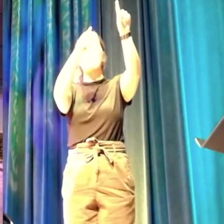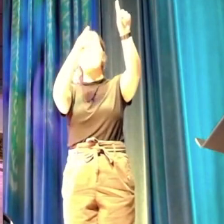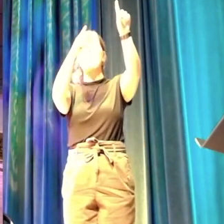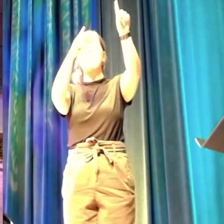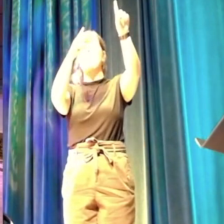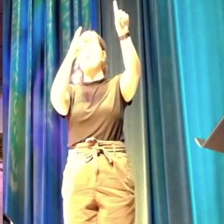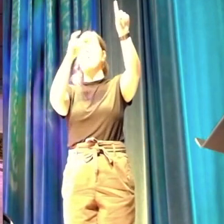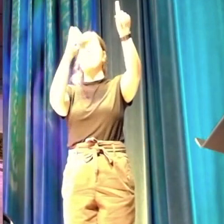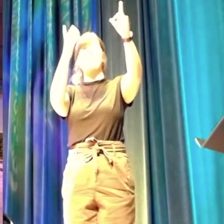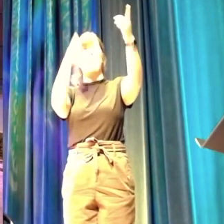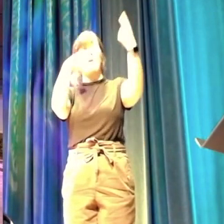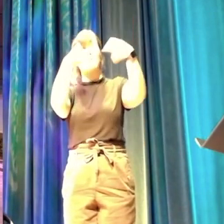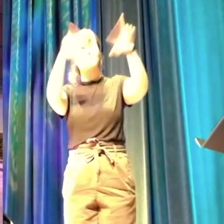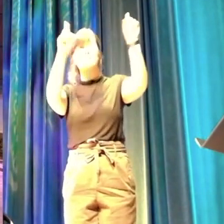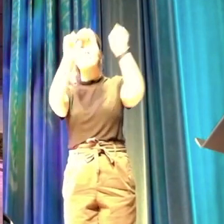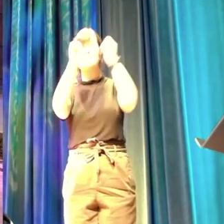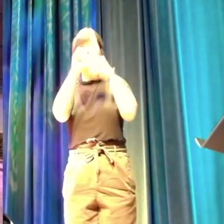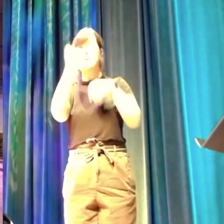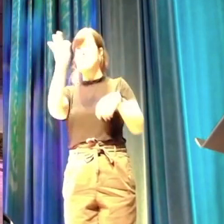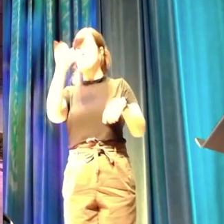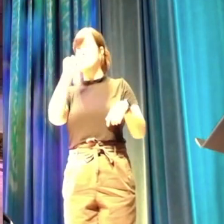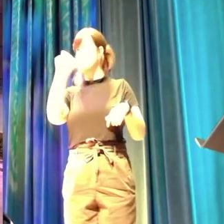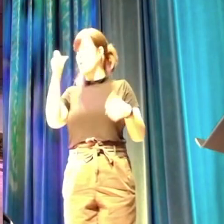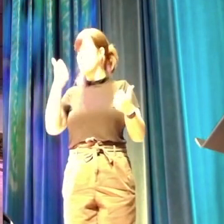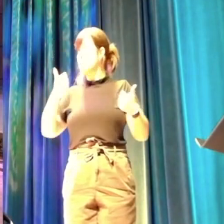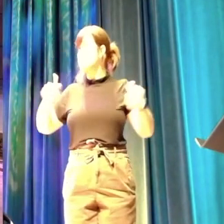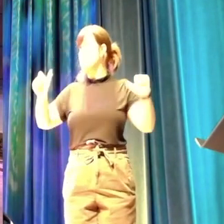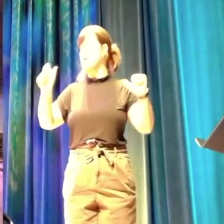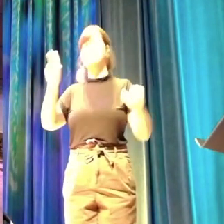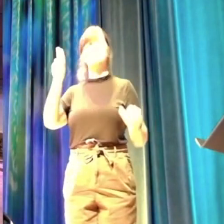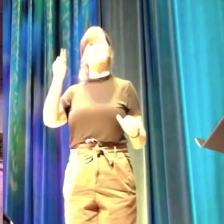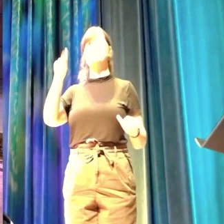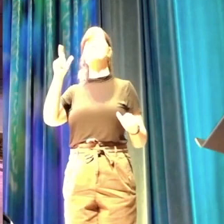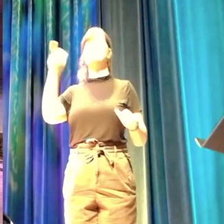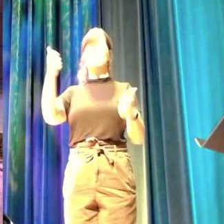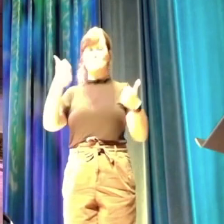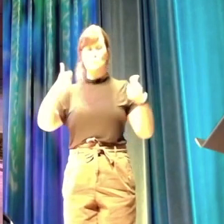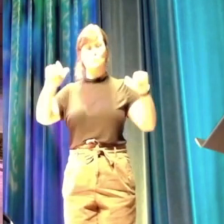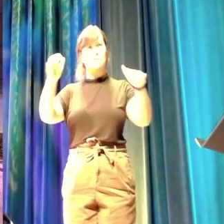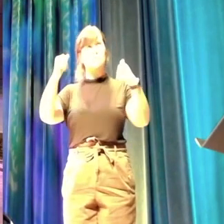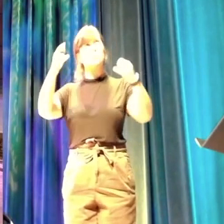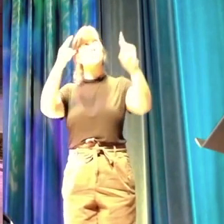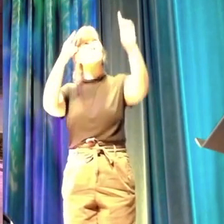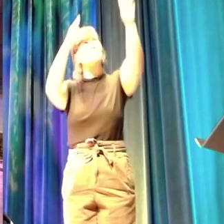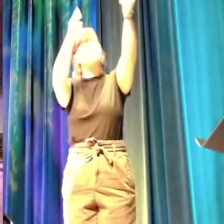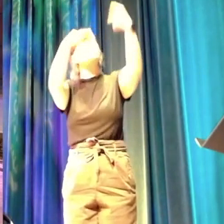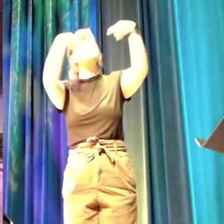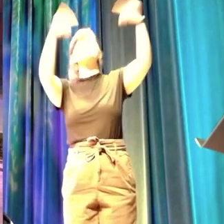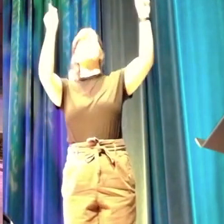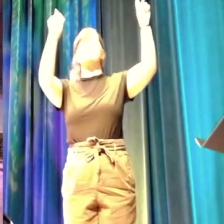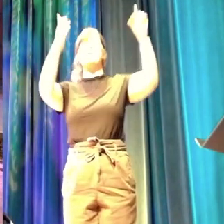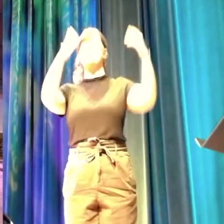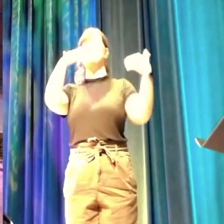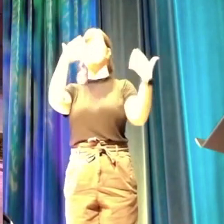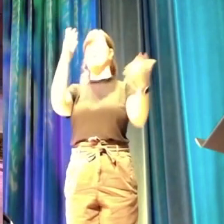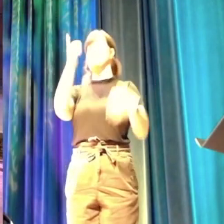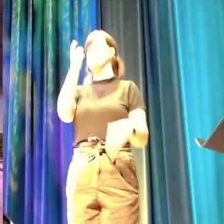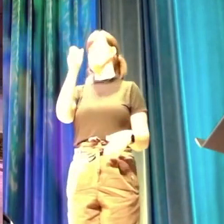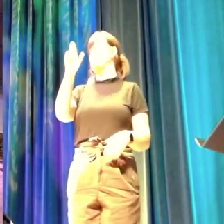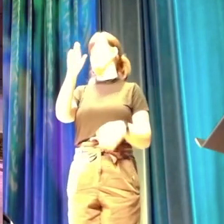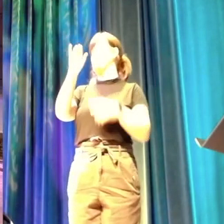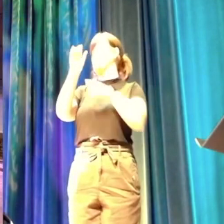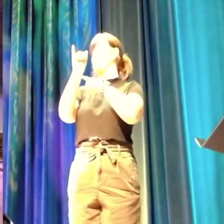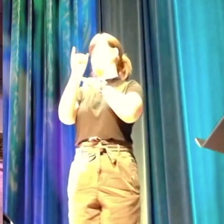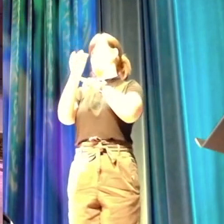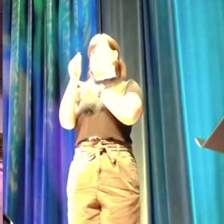effort. And I also want to say thank you to Dr. Mary Jean Sansbury and Jesse Smith